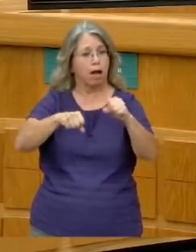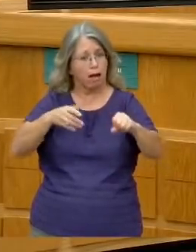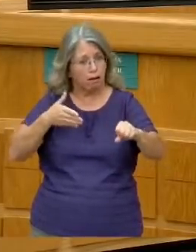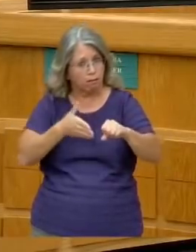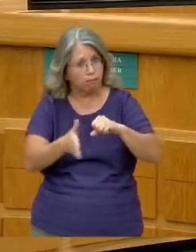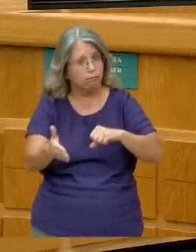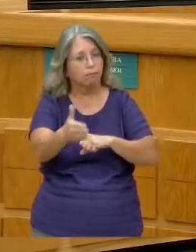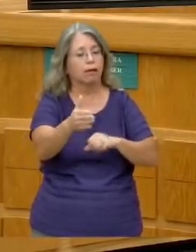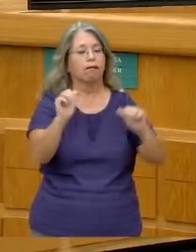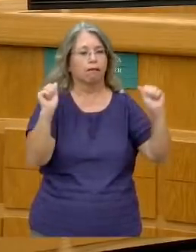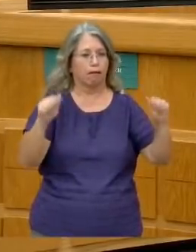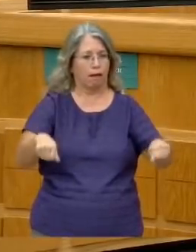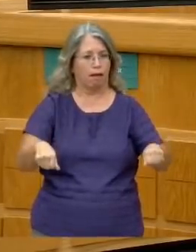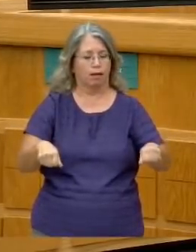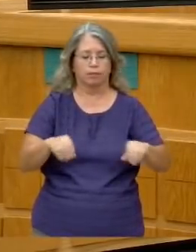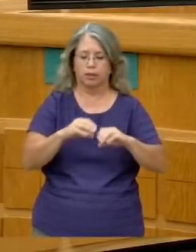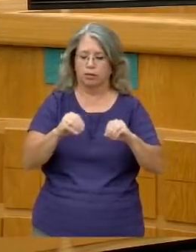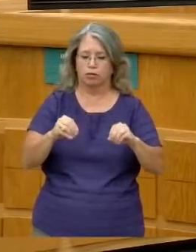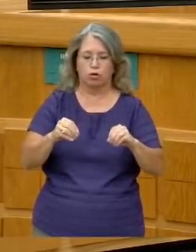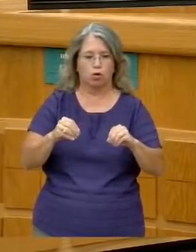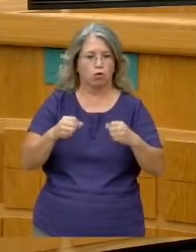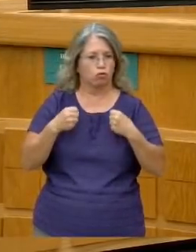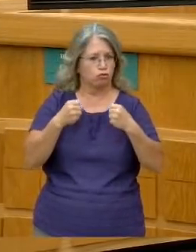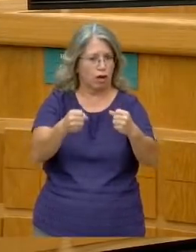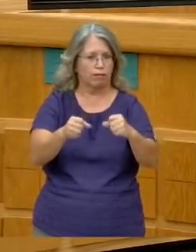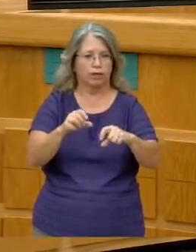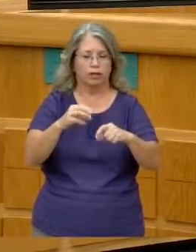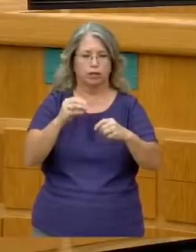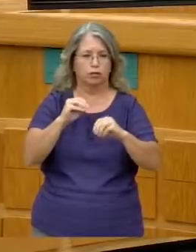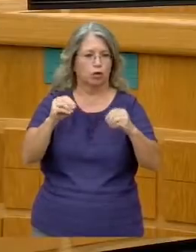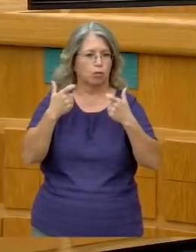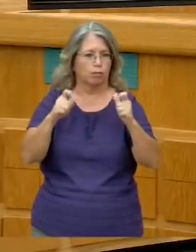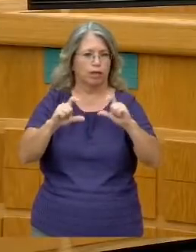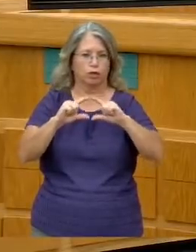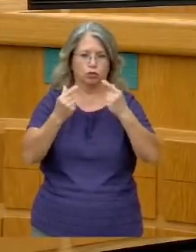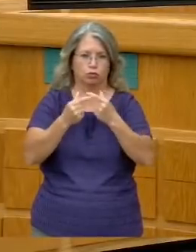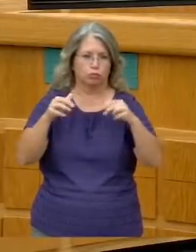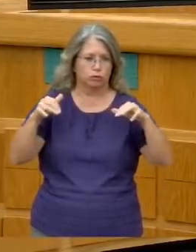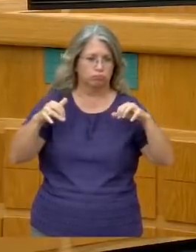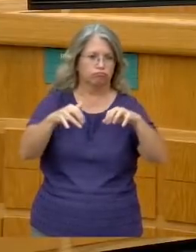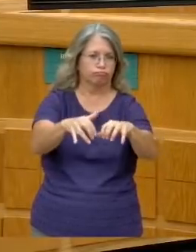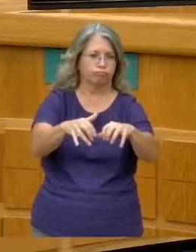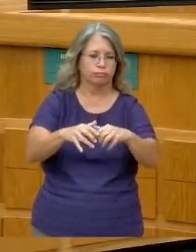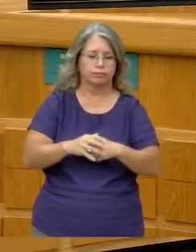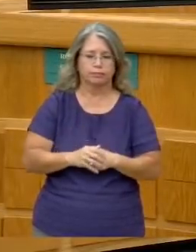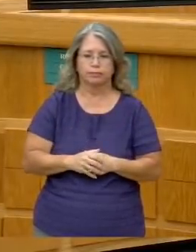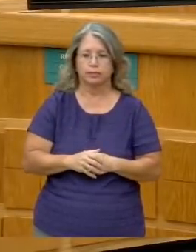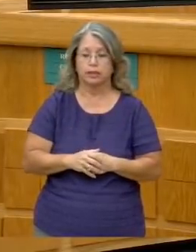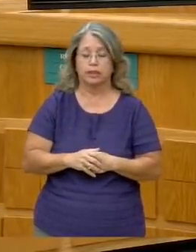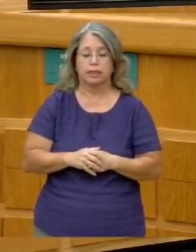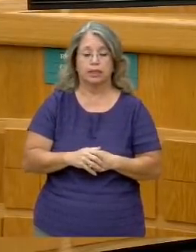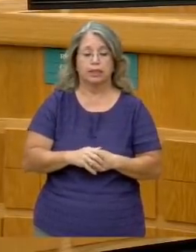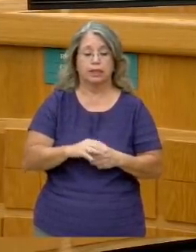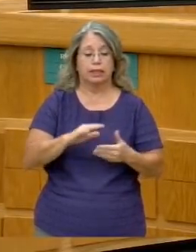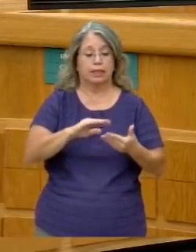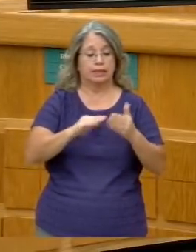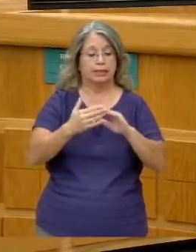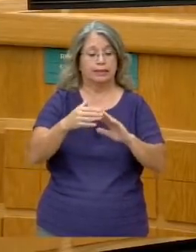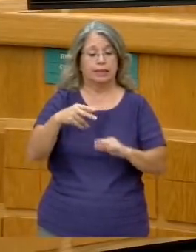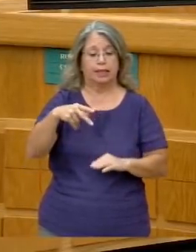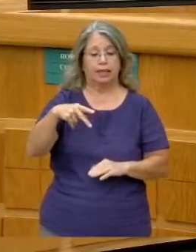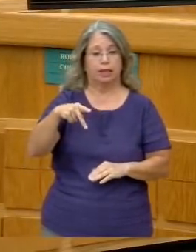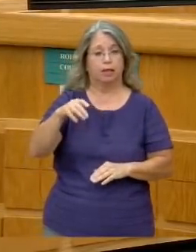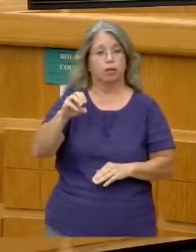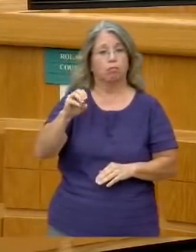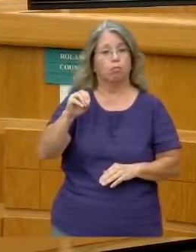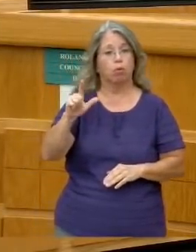driving into the park, no big groups of people into those parks. The city pools, we're going to close those